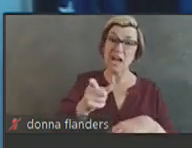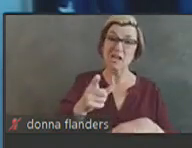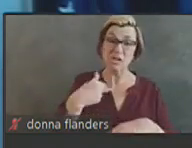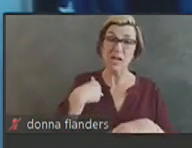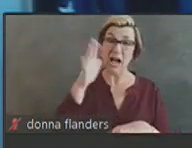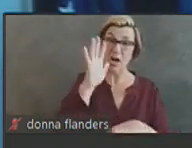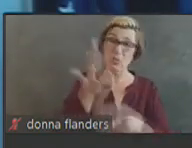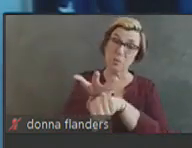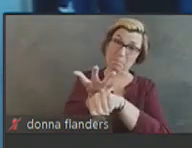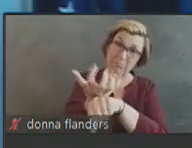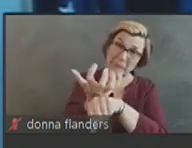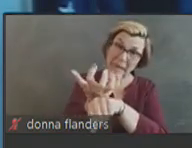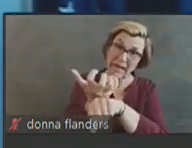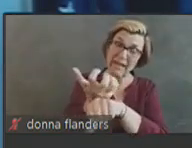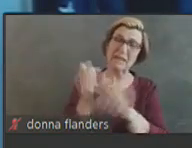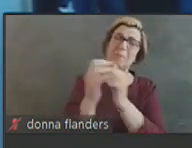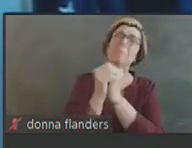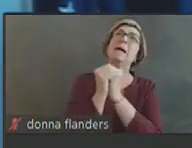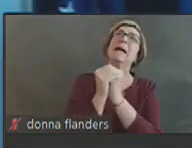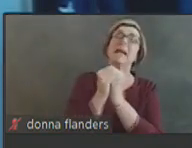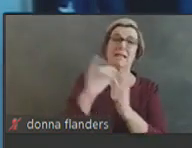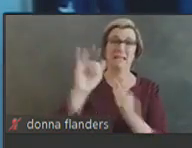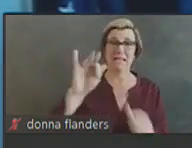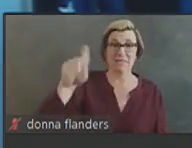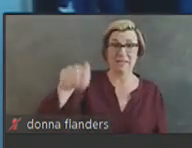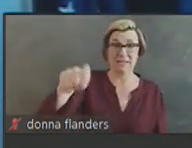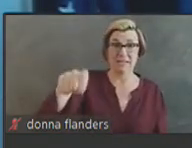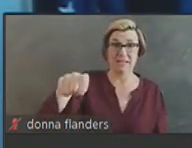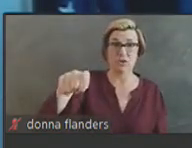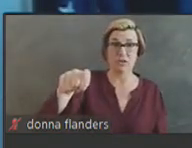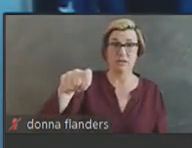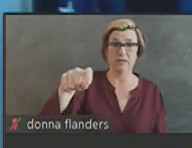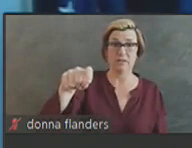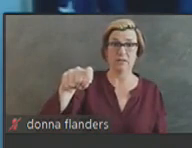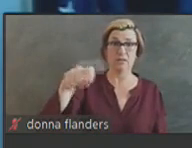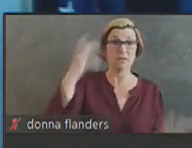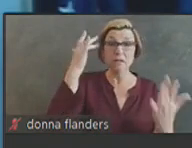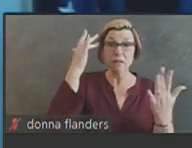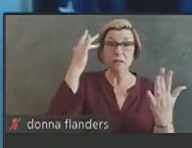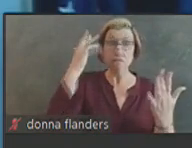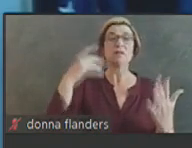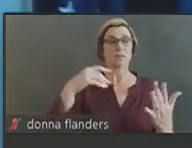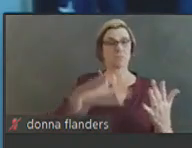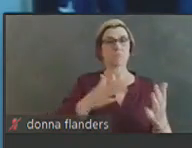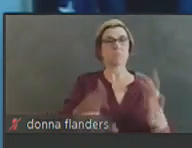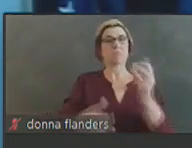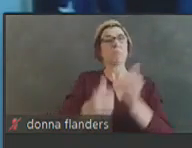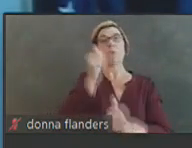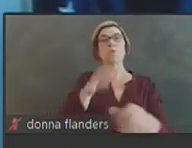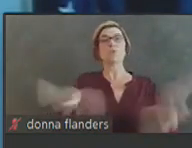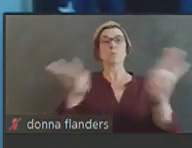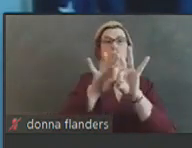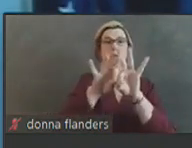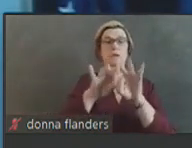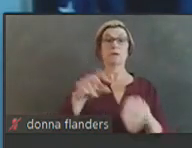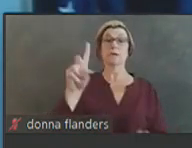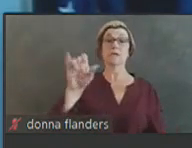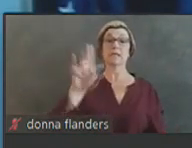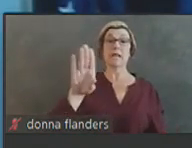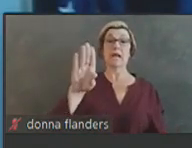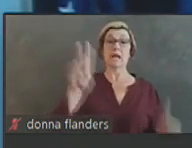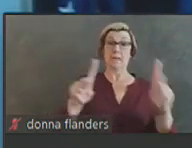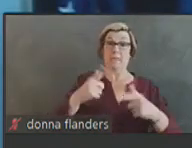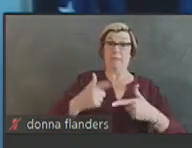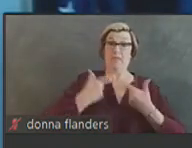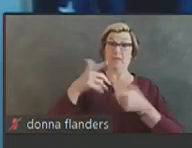if necessary, to ensure that citizens in DeKalb County remain safe, that those who may become infected